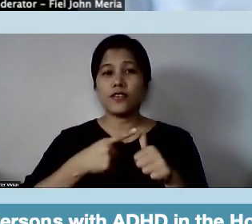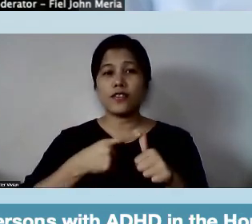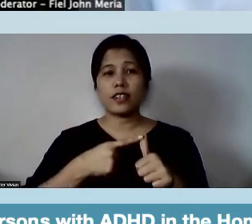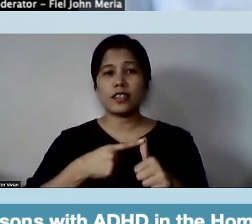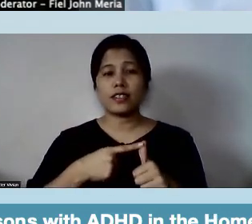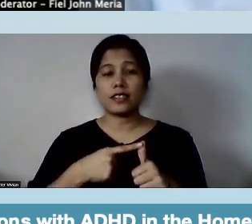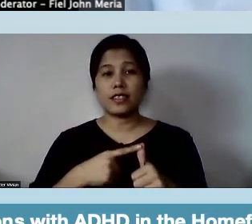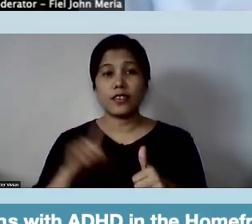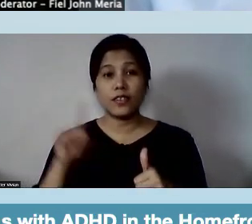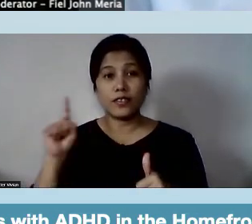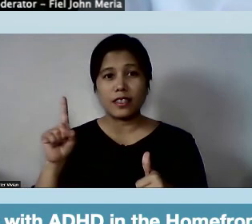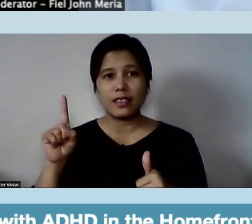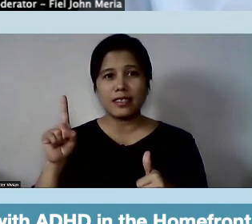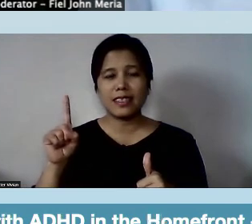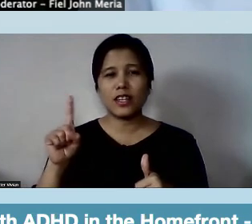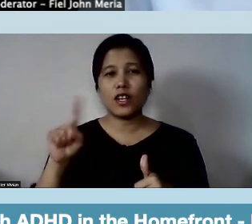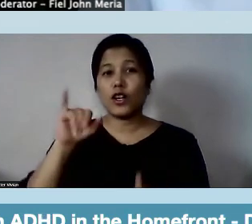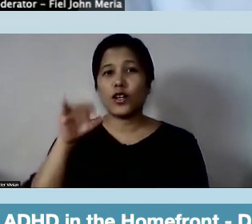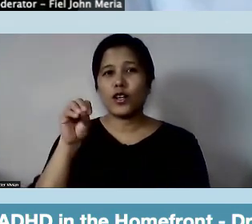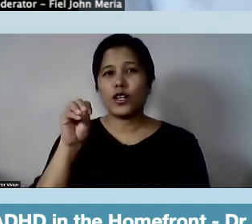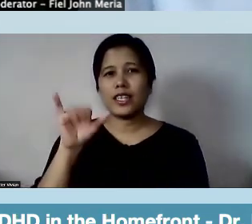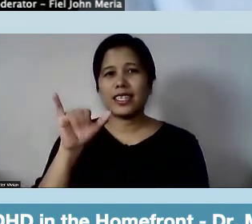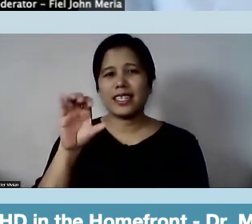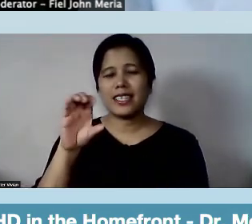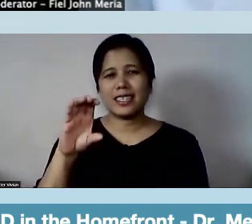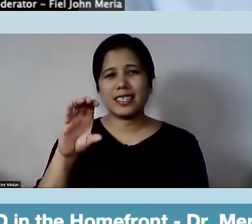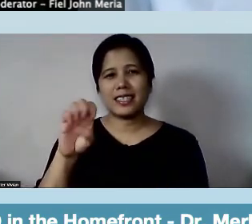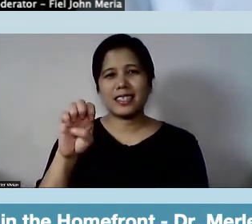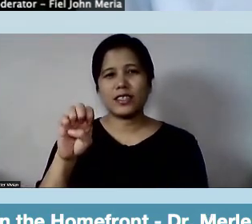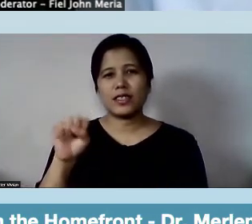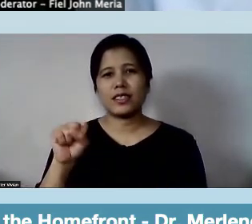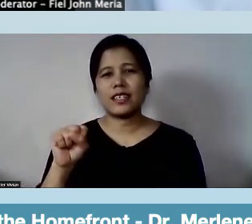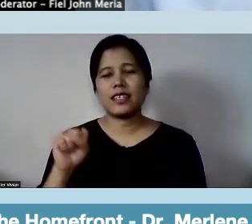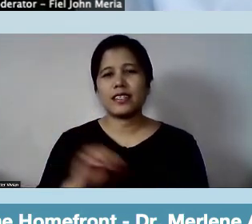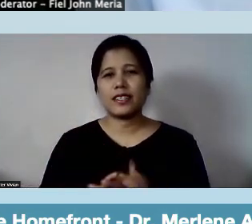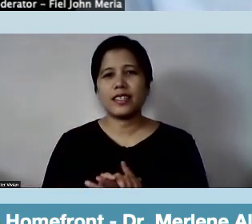from Ms. Joyce Talag. And the question she has is,